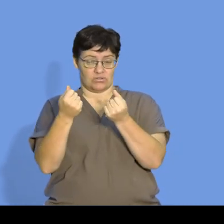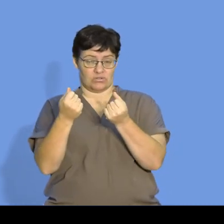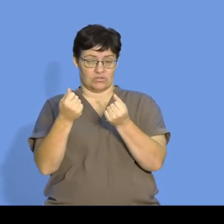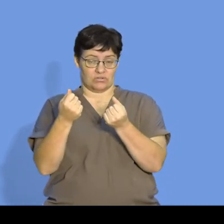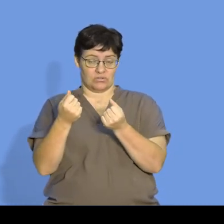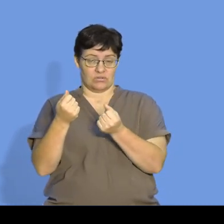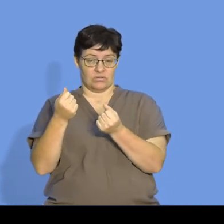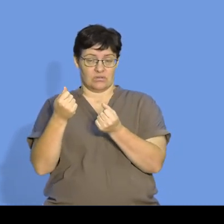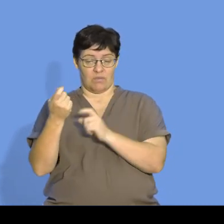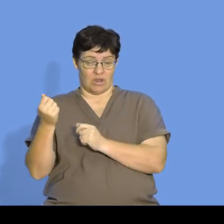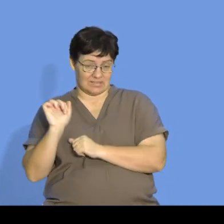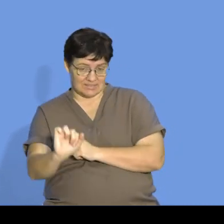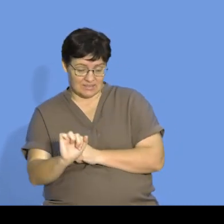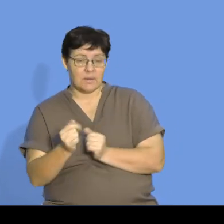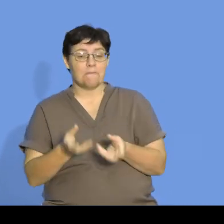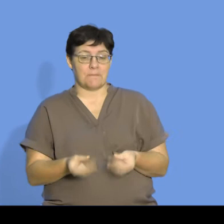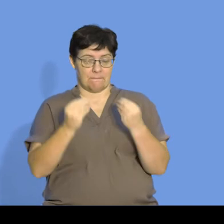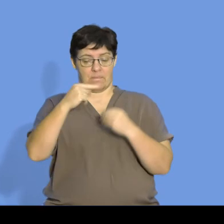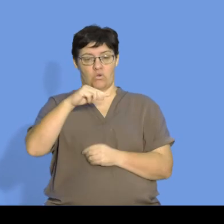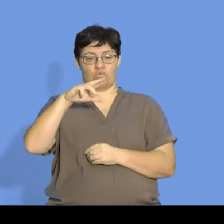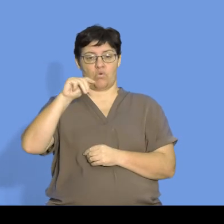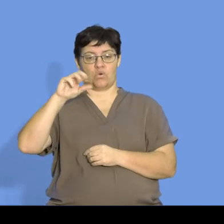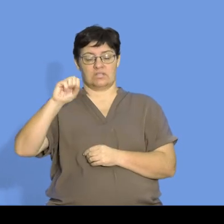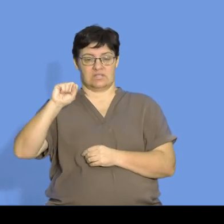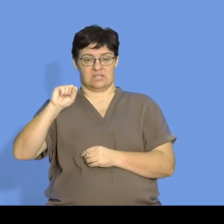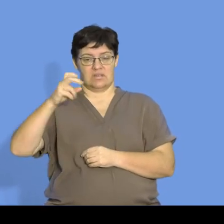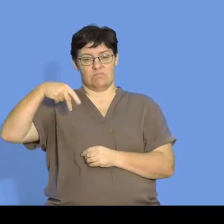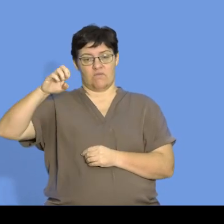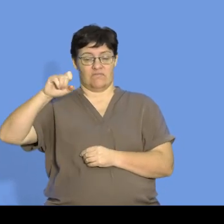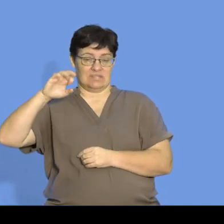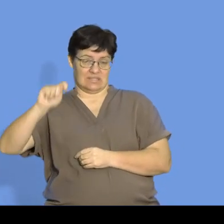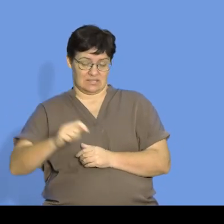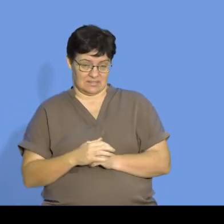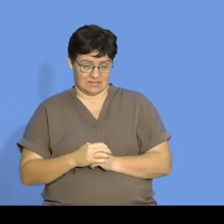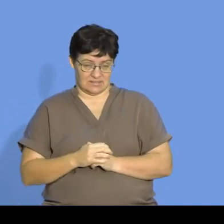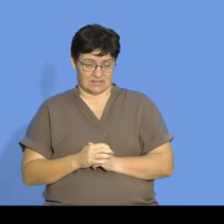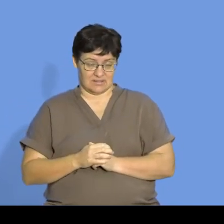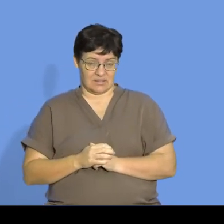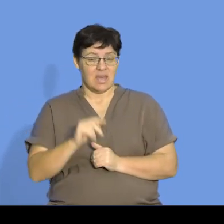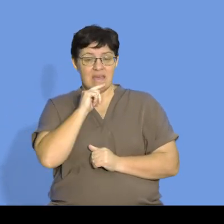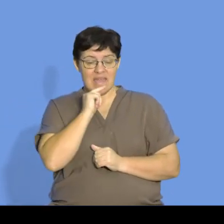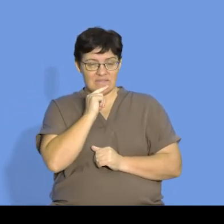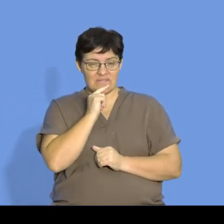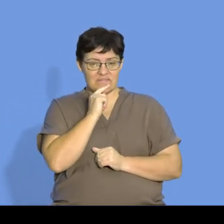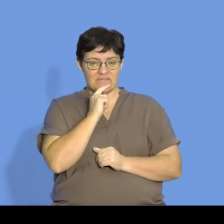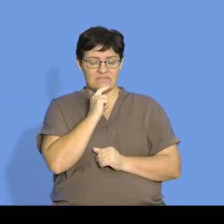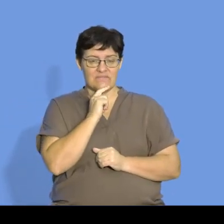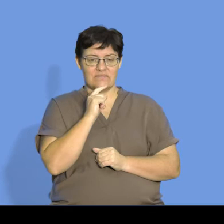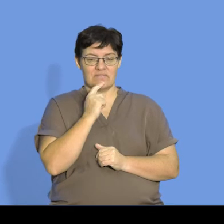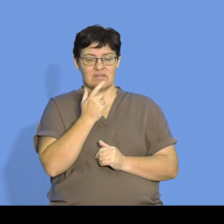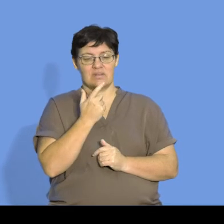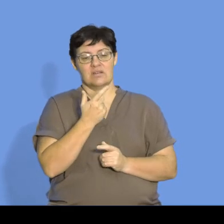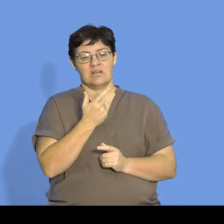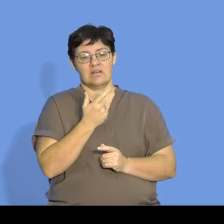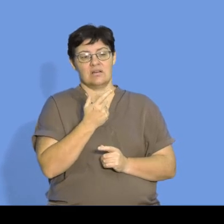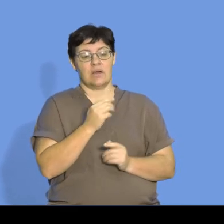cost price will give you your gross profit. And even once you decrease your cost price,